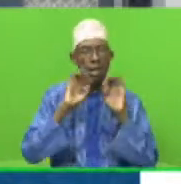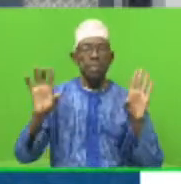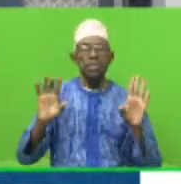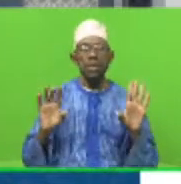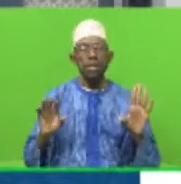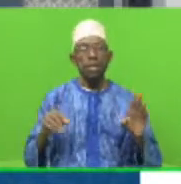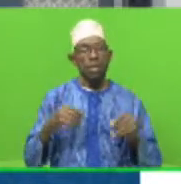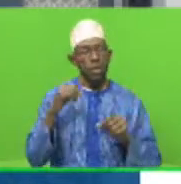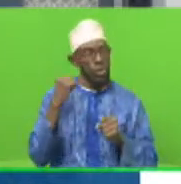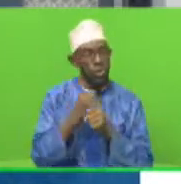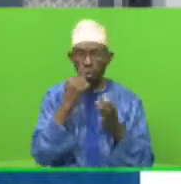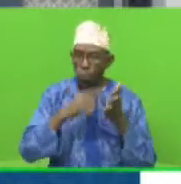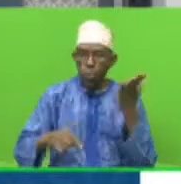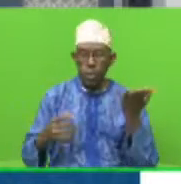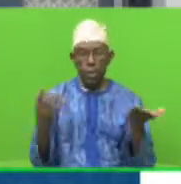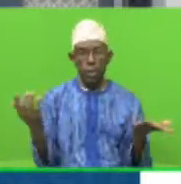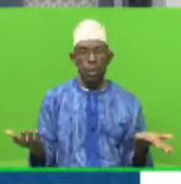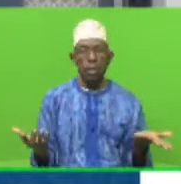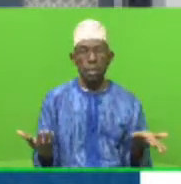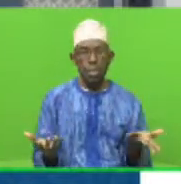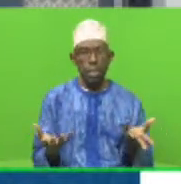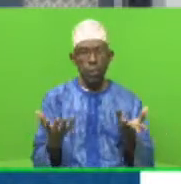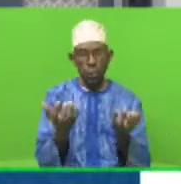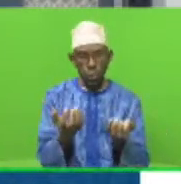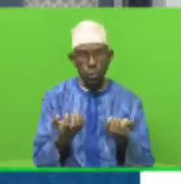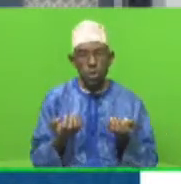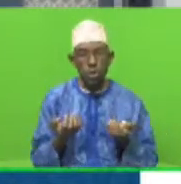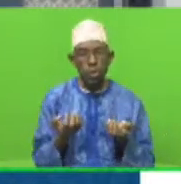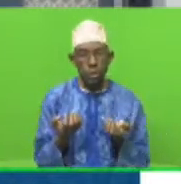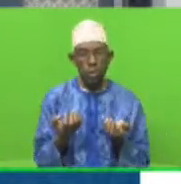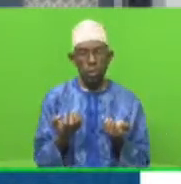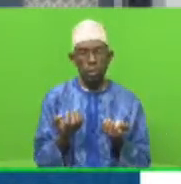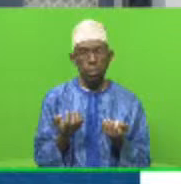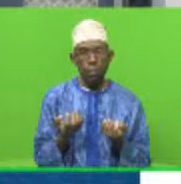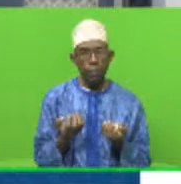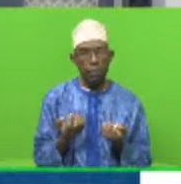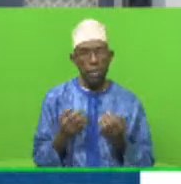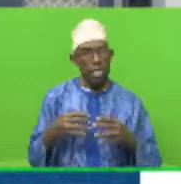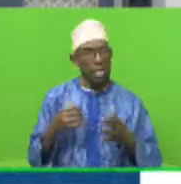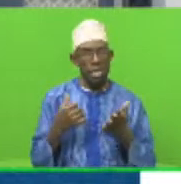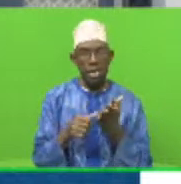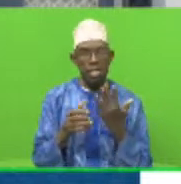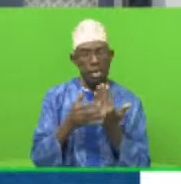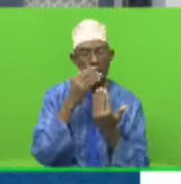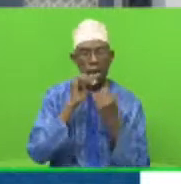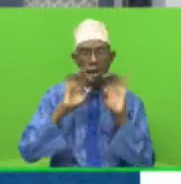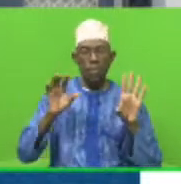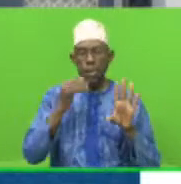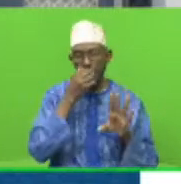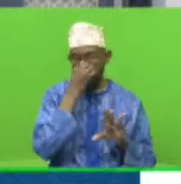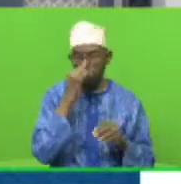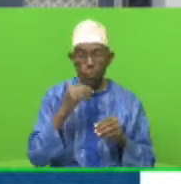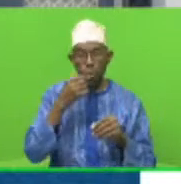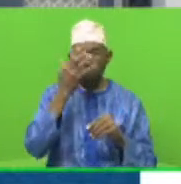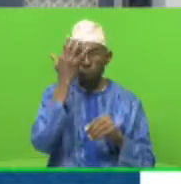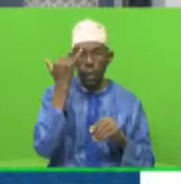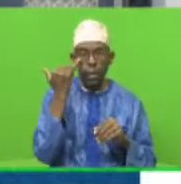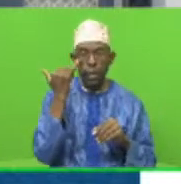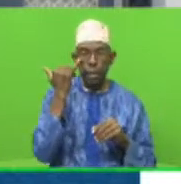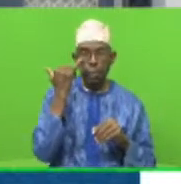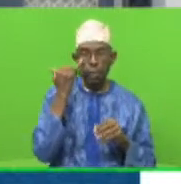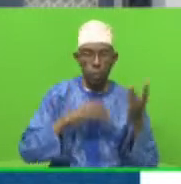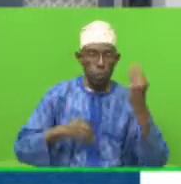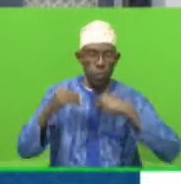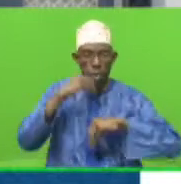They are ready to do whatever they desire or wish and it doesn't bother them because the fitra has